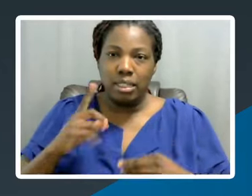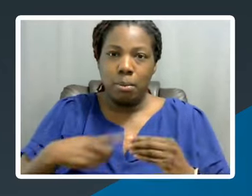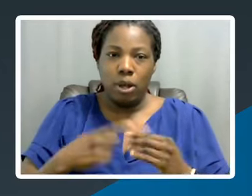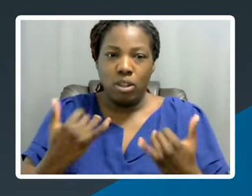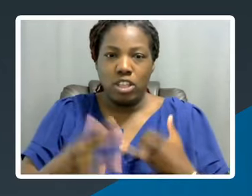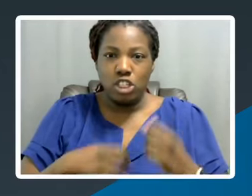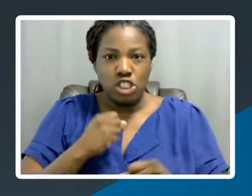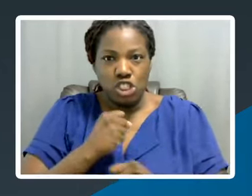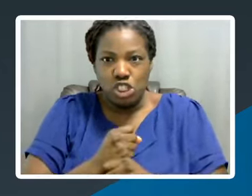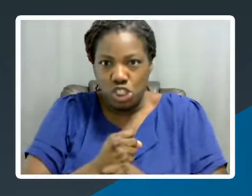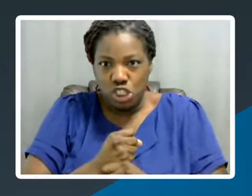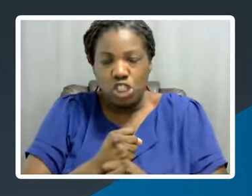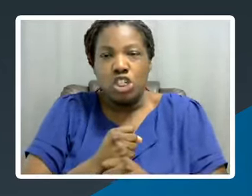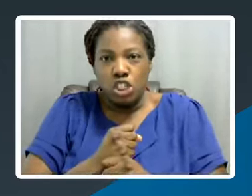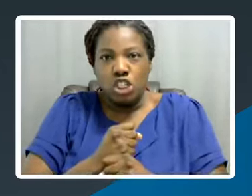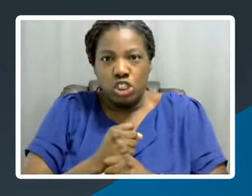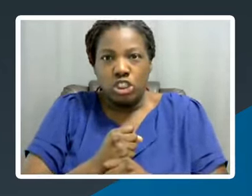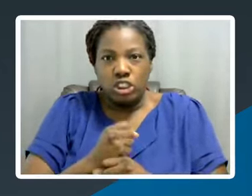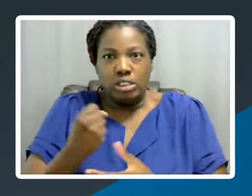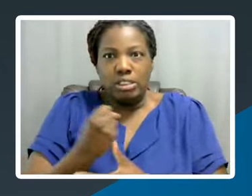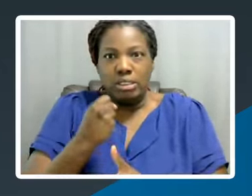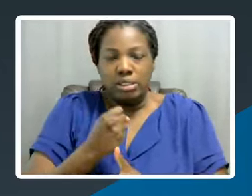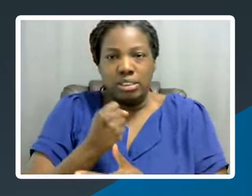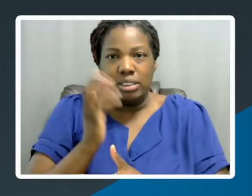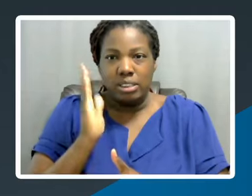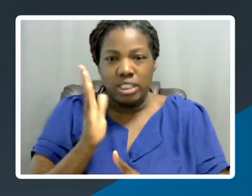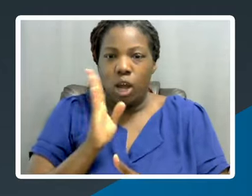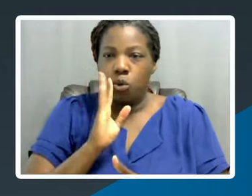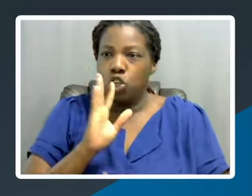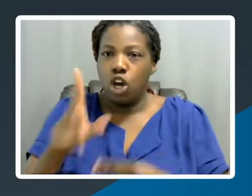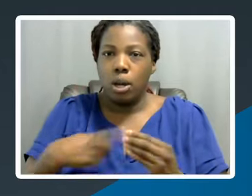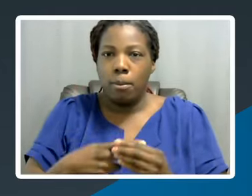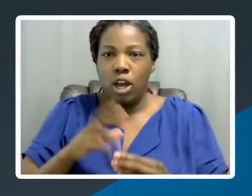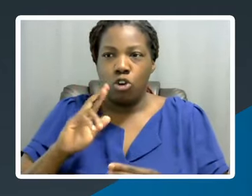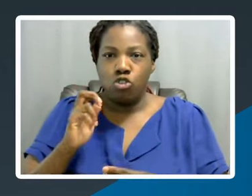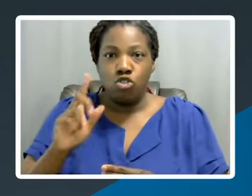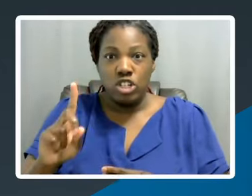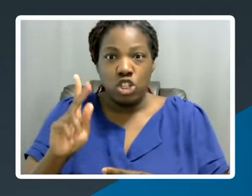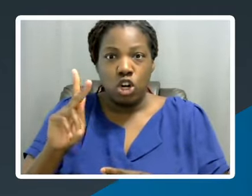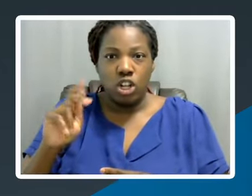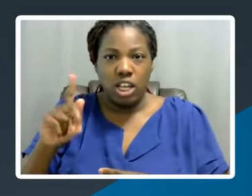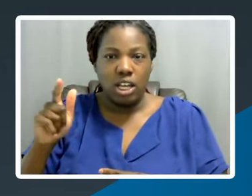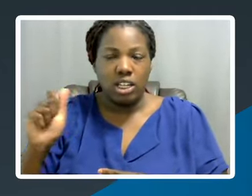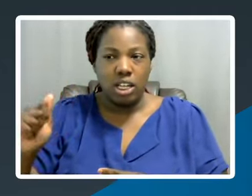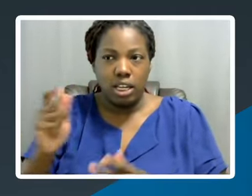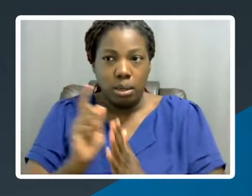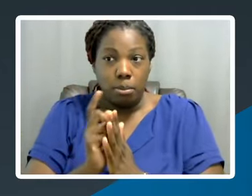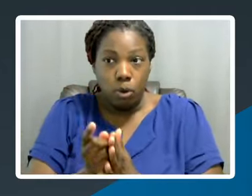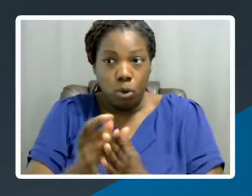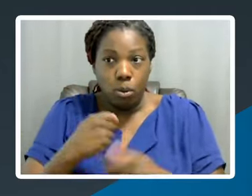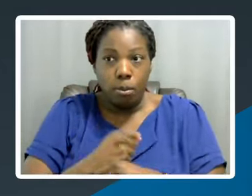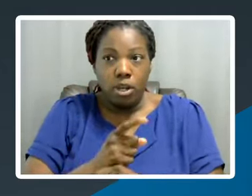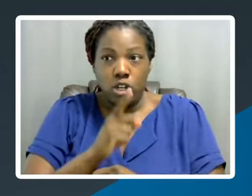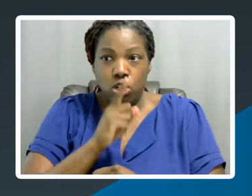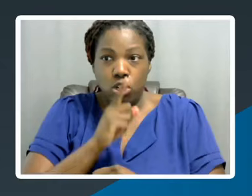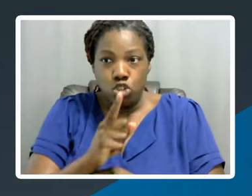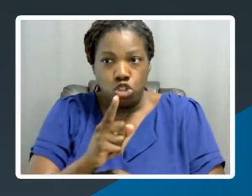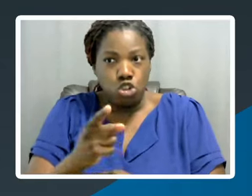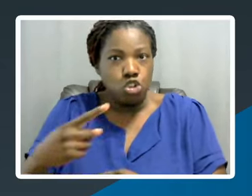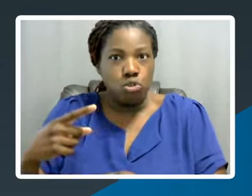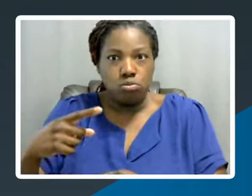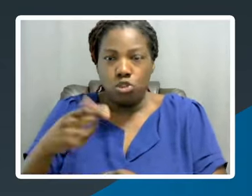speakers. I'll come back and talk about Richard Culatta in just a second, but you will make sure that you don't want to miss